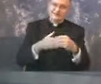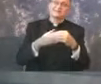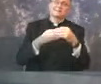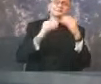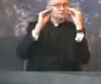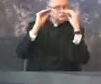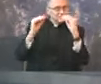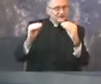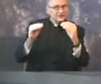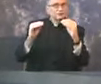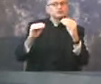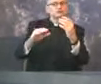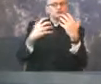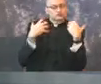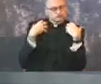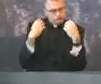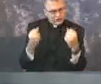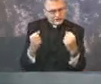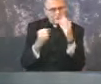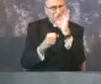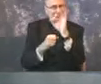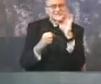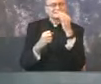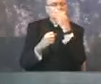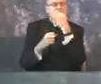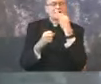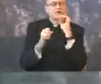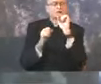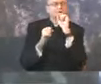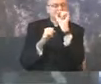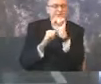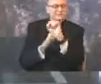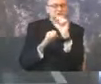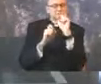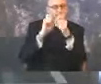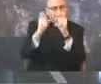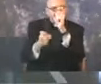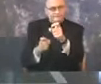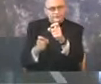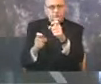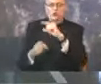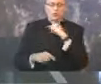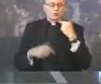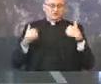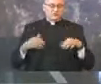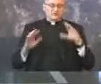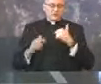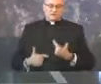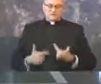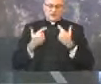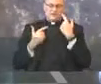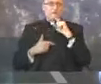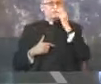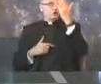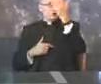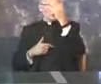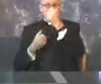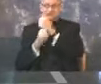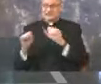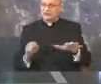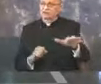with the sacraments. As they give up their lives for you, and for the salvation of their brothers and sisters,